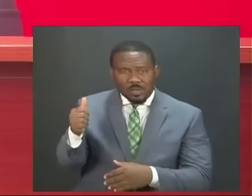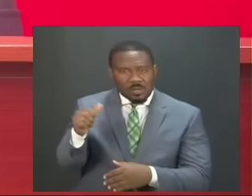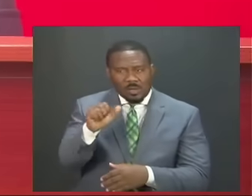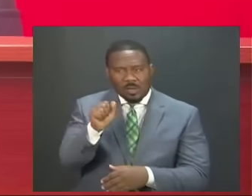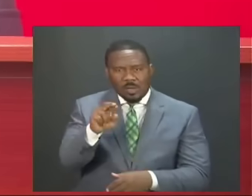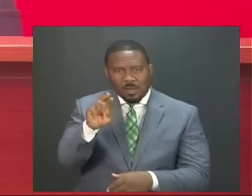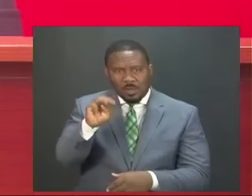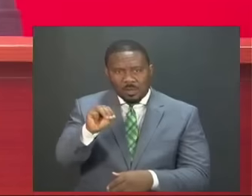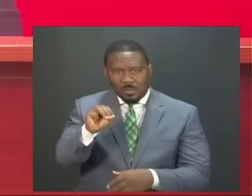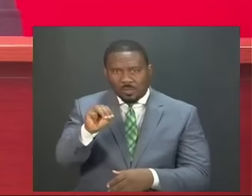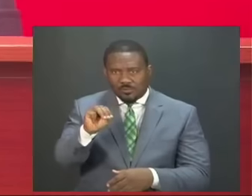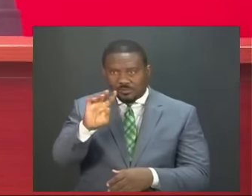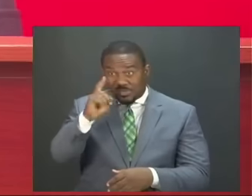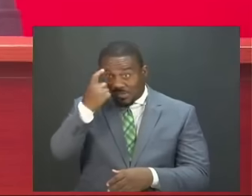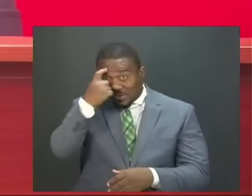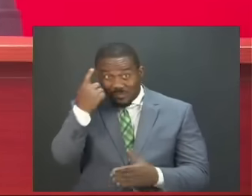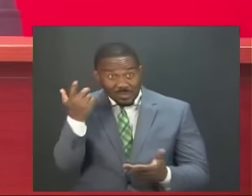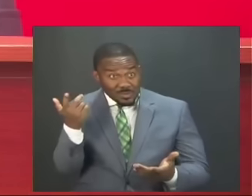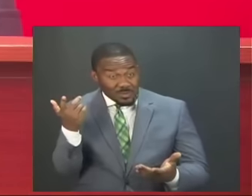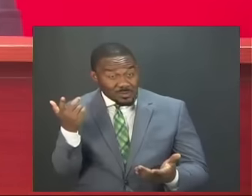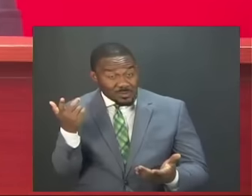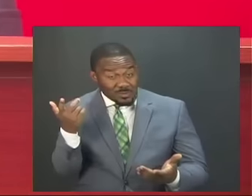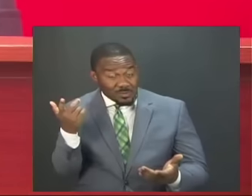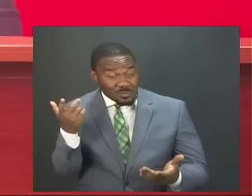Is that the purpose of that relief?